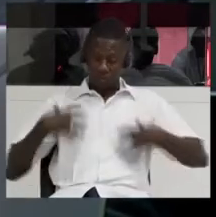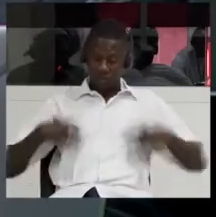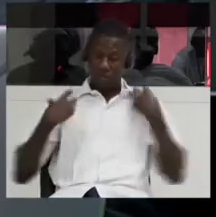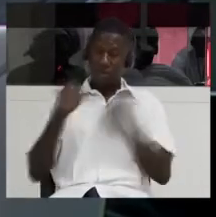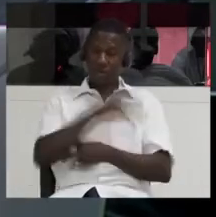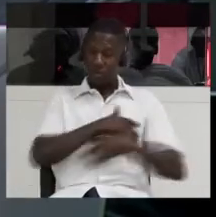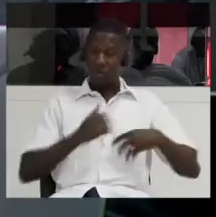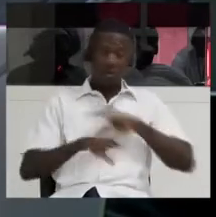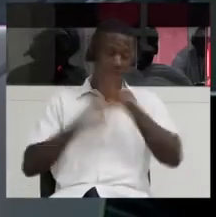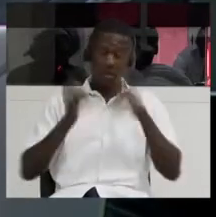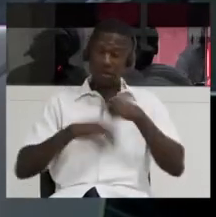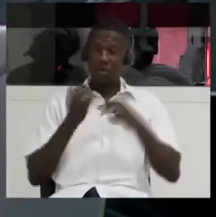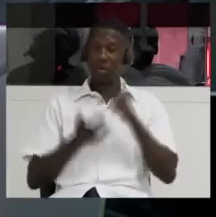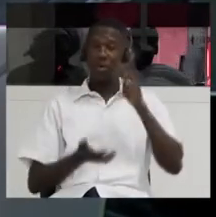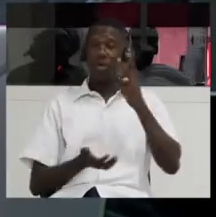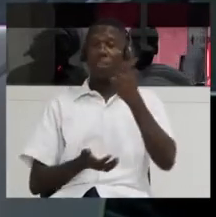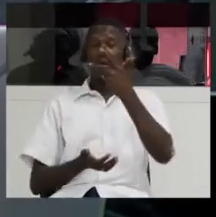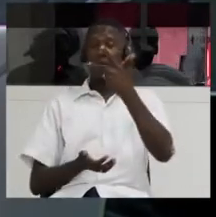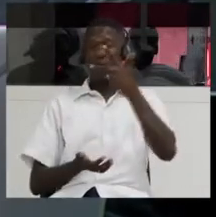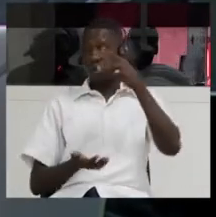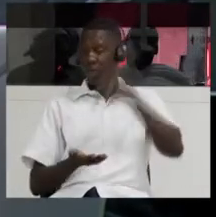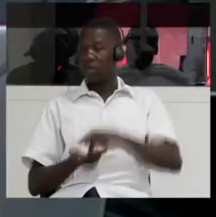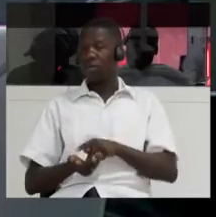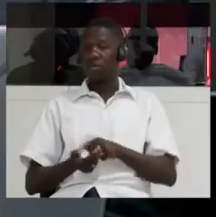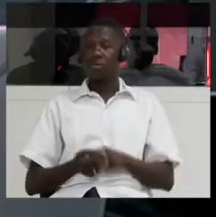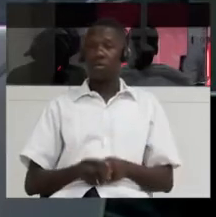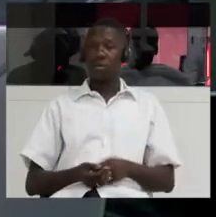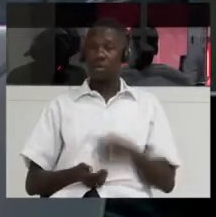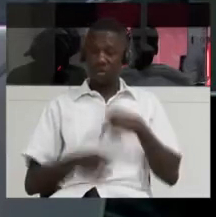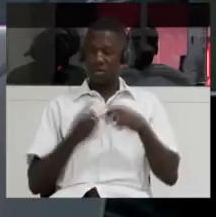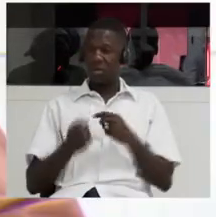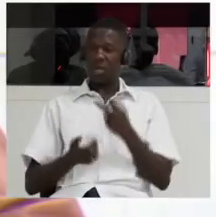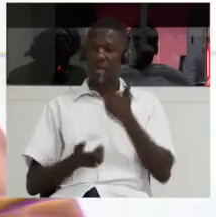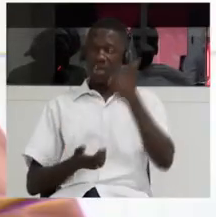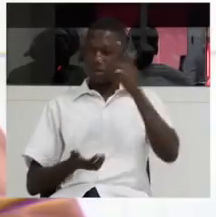So 8 kilos, even a child can carry 8 kilos.